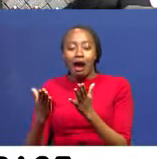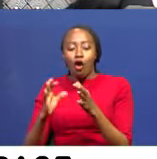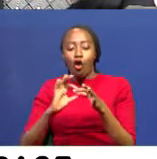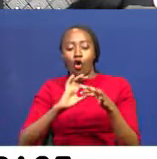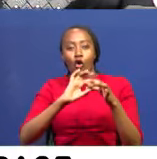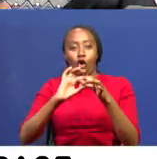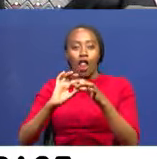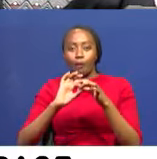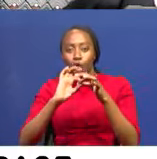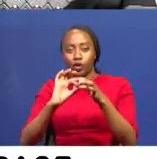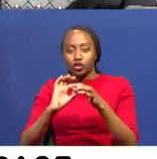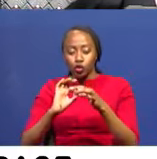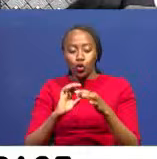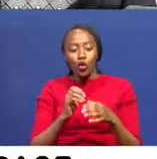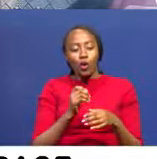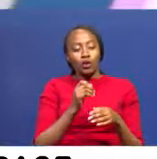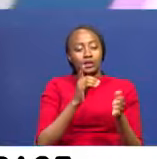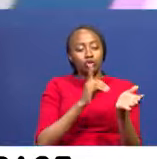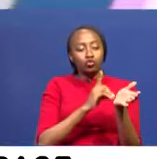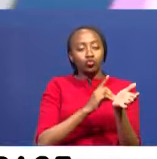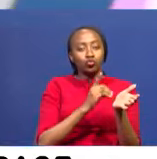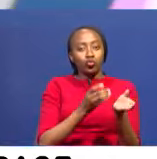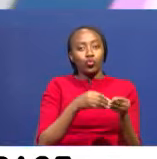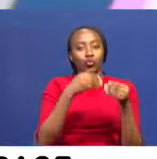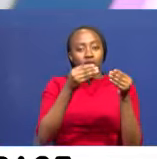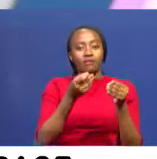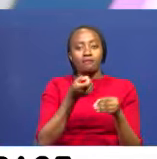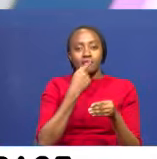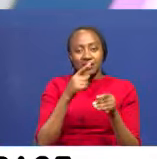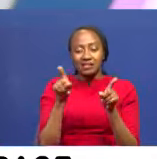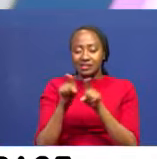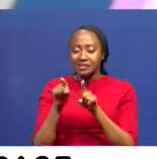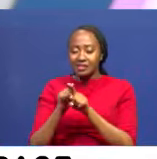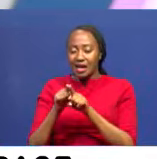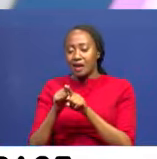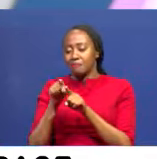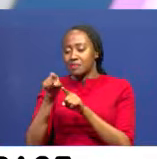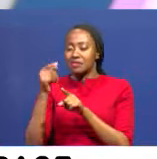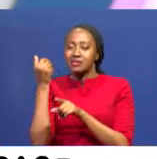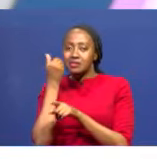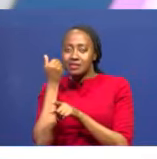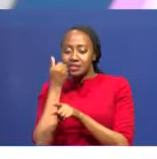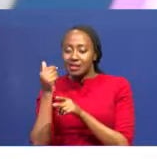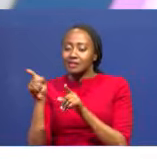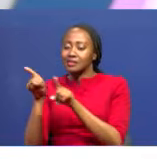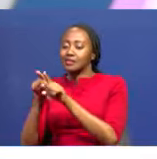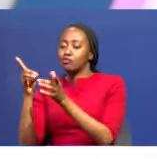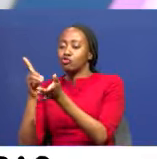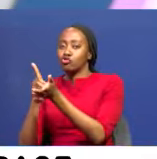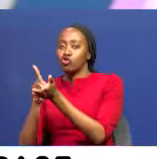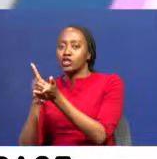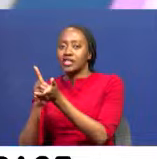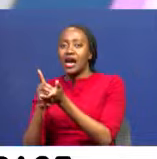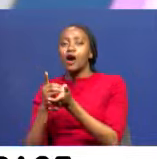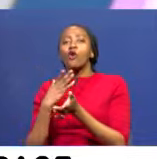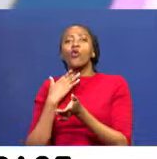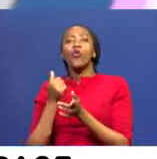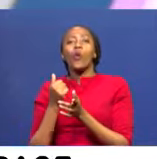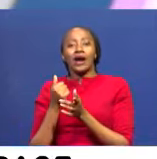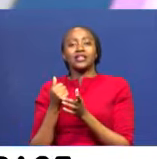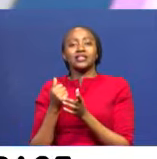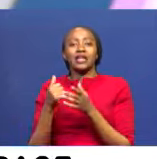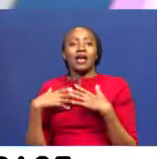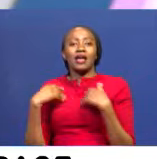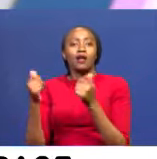the pharmacist and the healthcare provider and the patient as well, to understand what is the doctor trying to achieve, what is